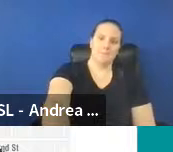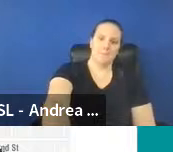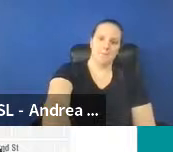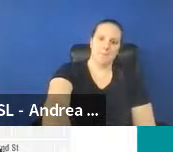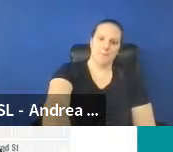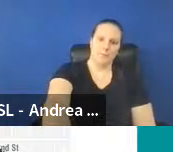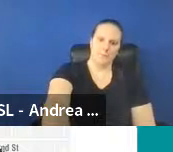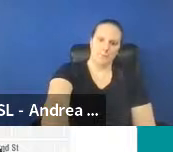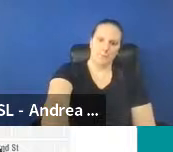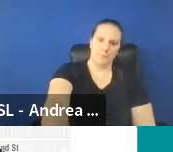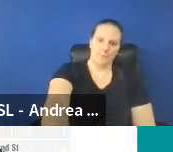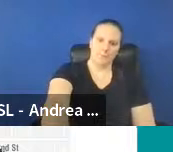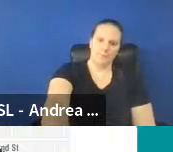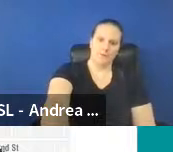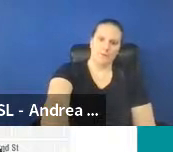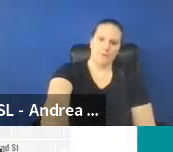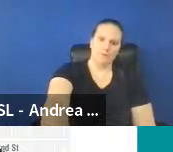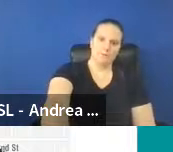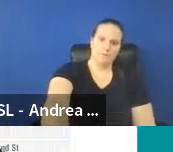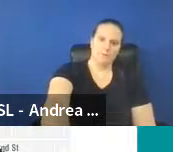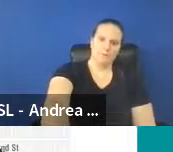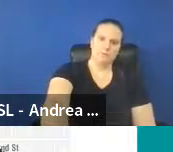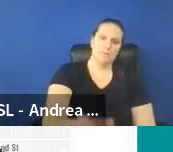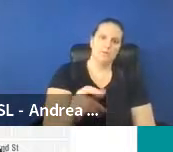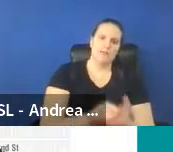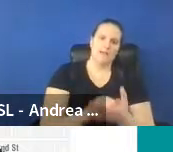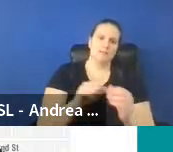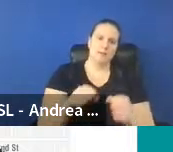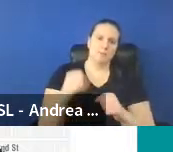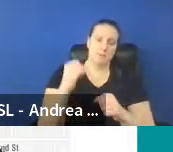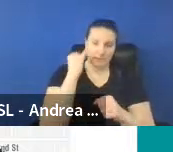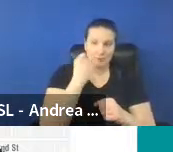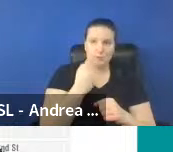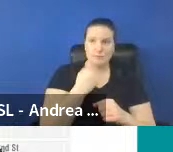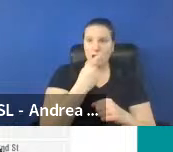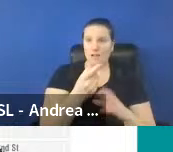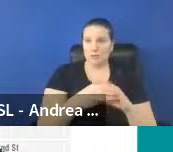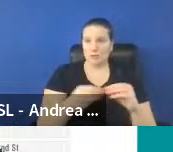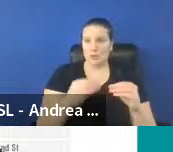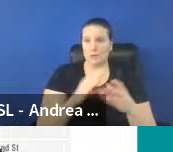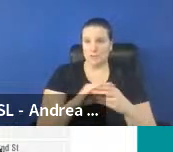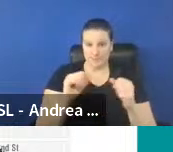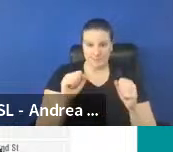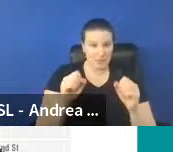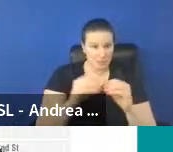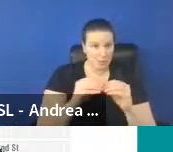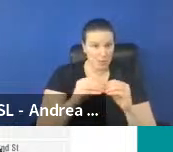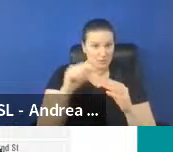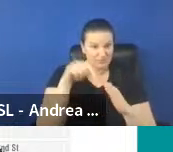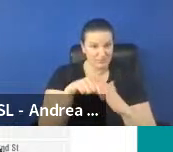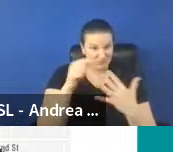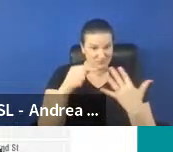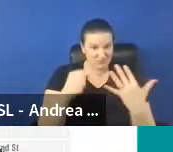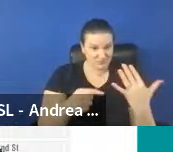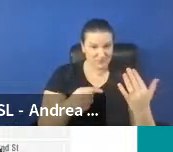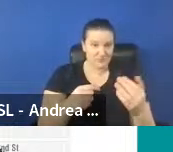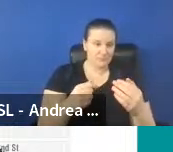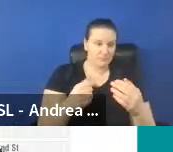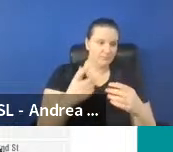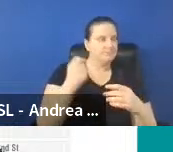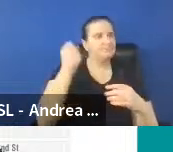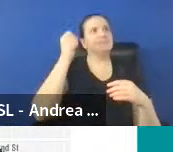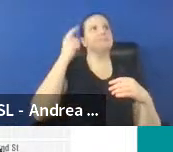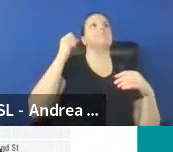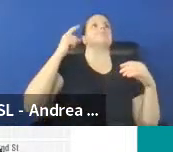College. So if it is just possible, as you're telling the story, if you could just give a bit more details so that I can form more of a